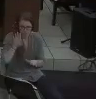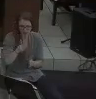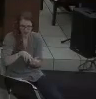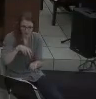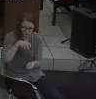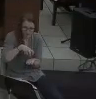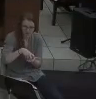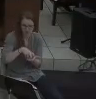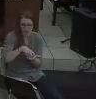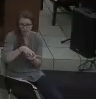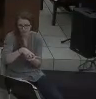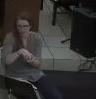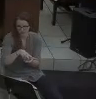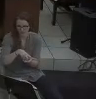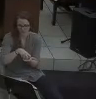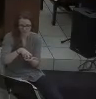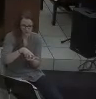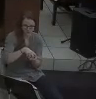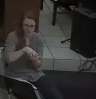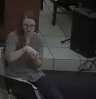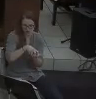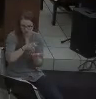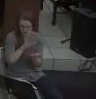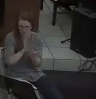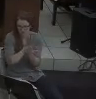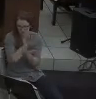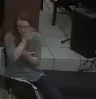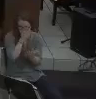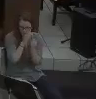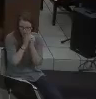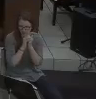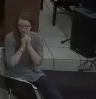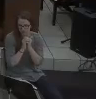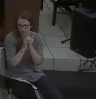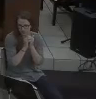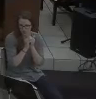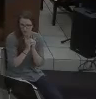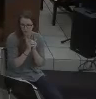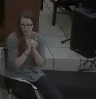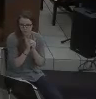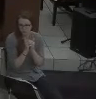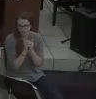We bow down on our